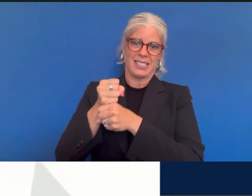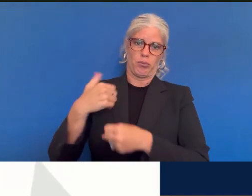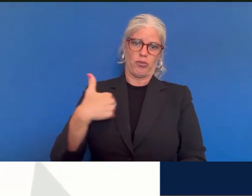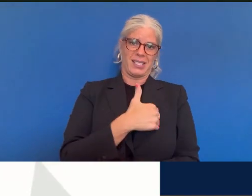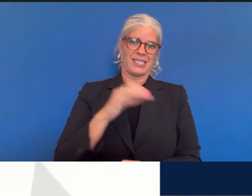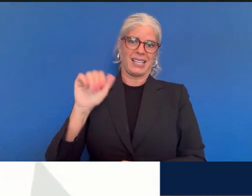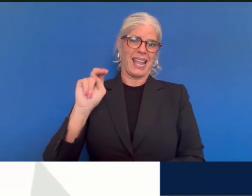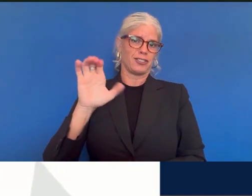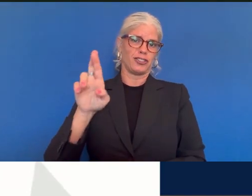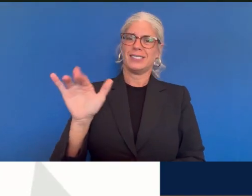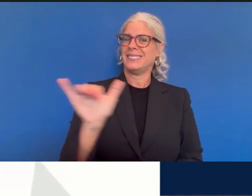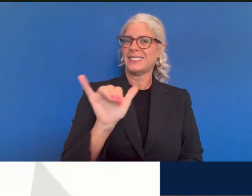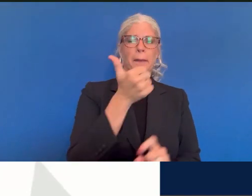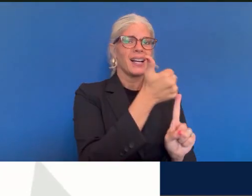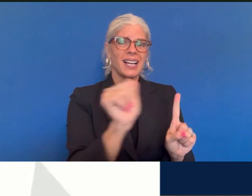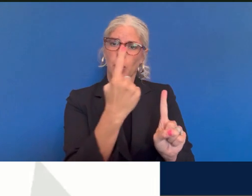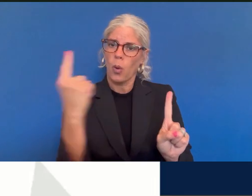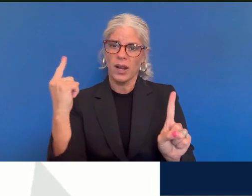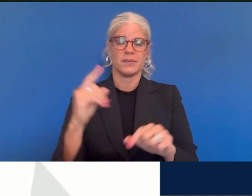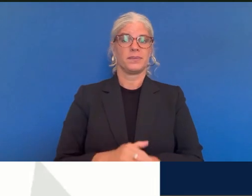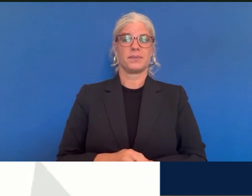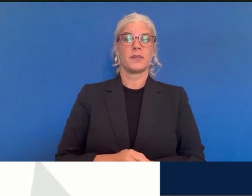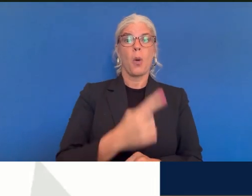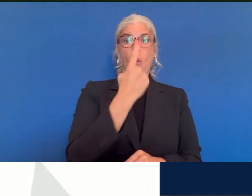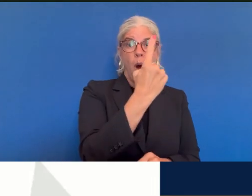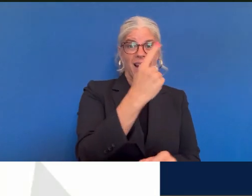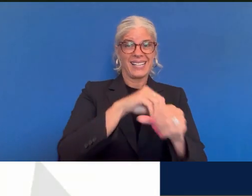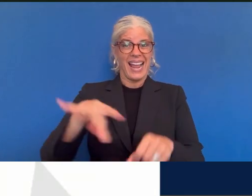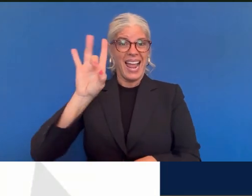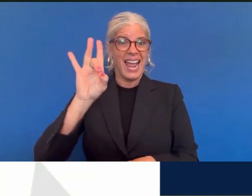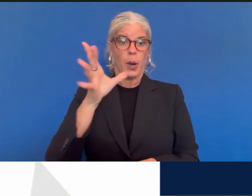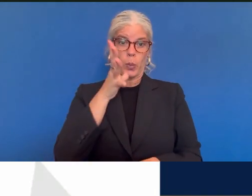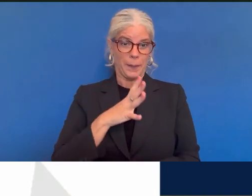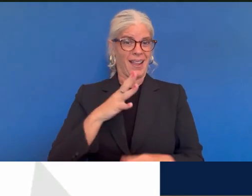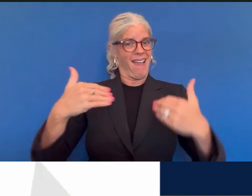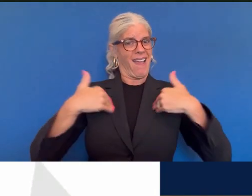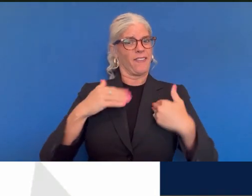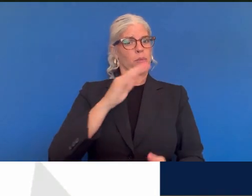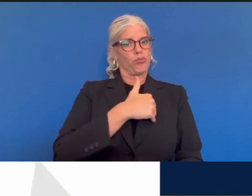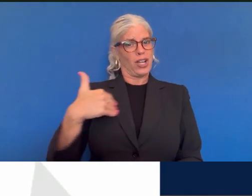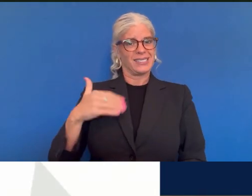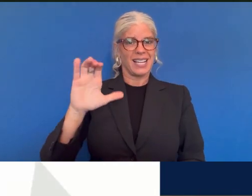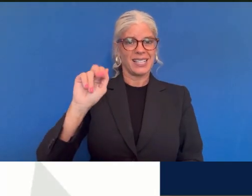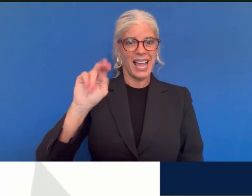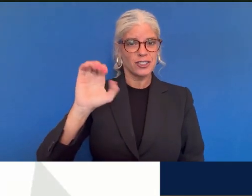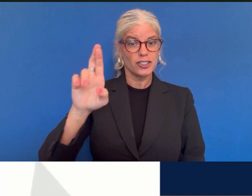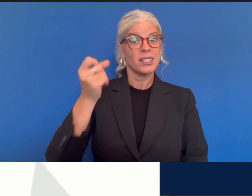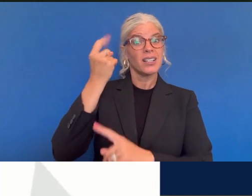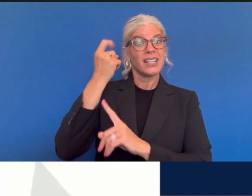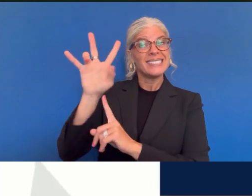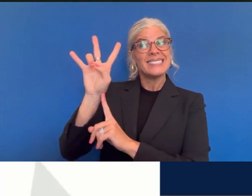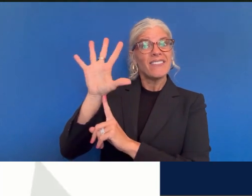breast cancer just like anybody else. 1 in 8 women get breast cancer, and